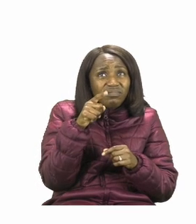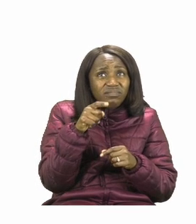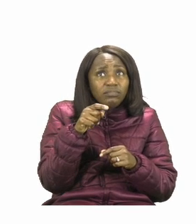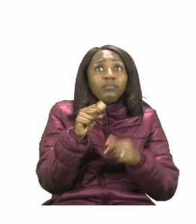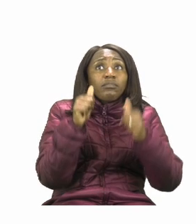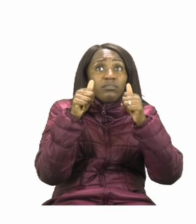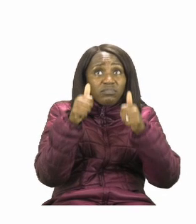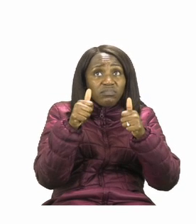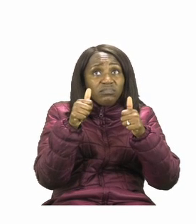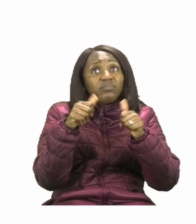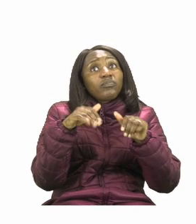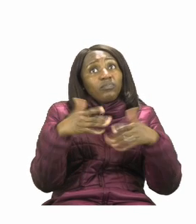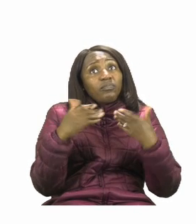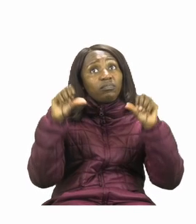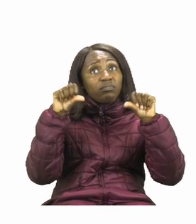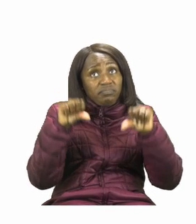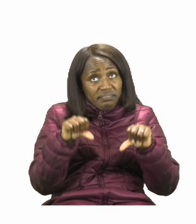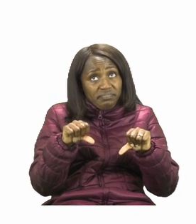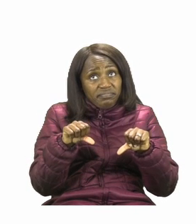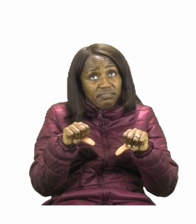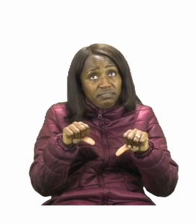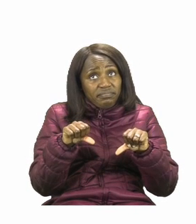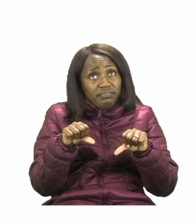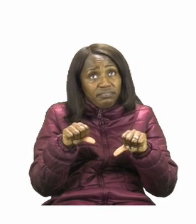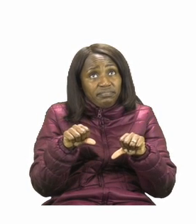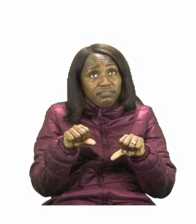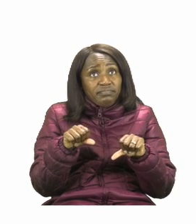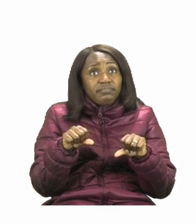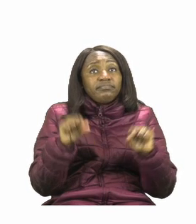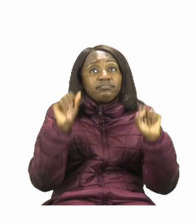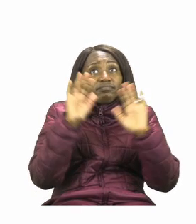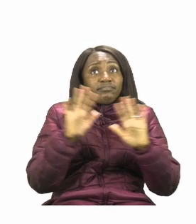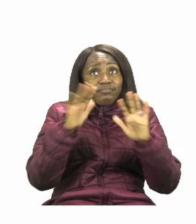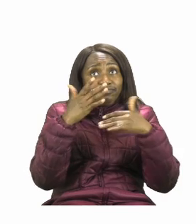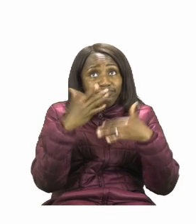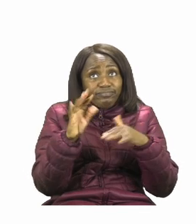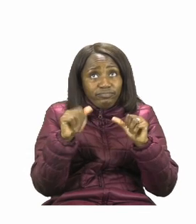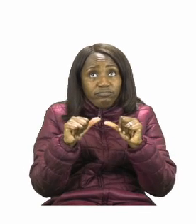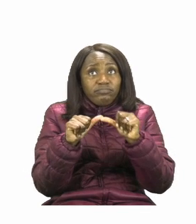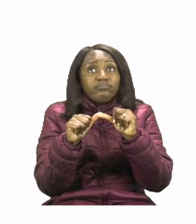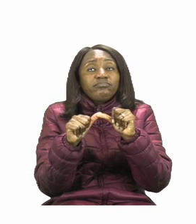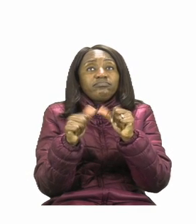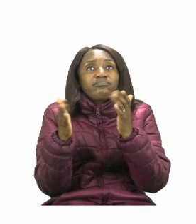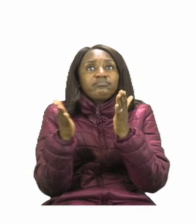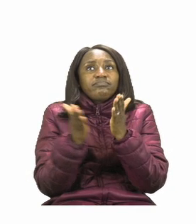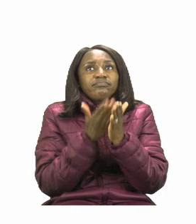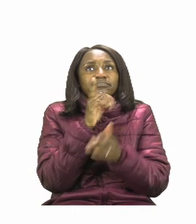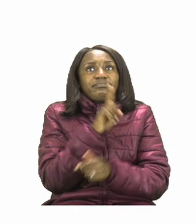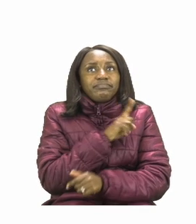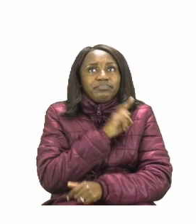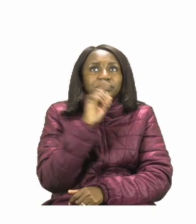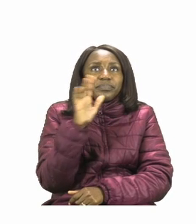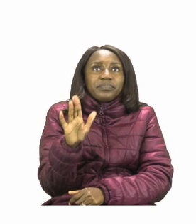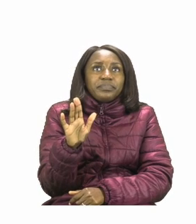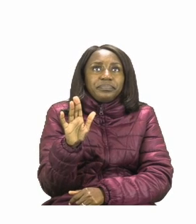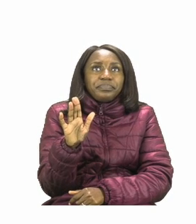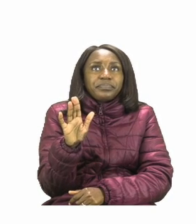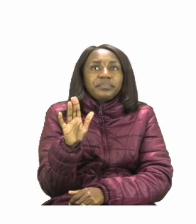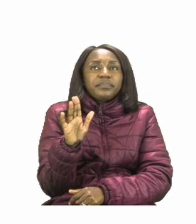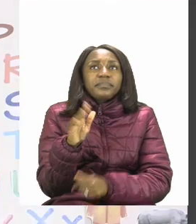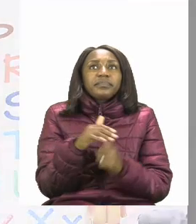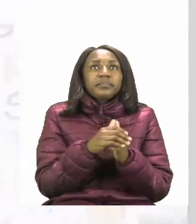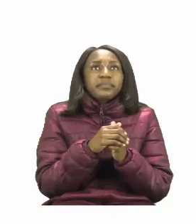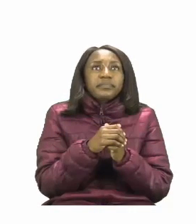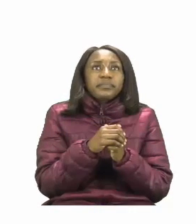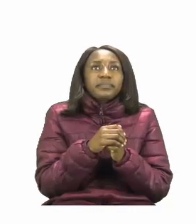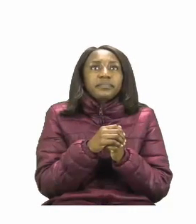do? When you're done with the coloring, you can move on to the next page, page 15. As